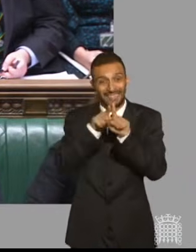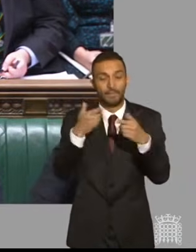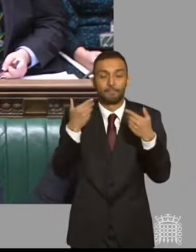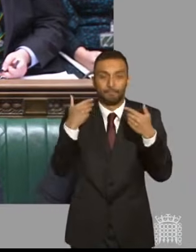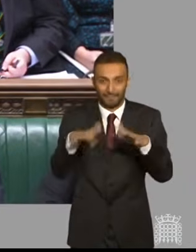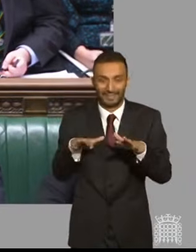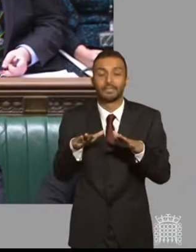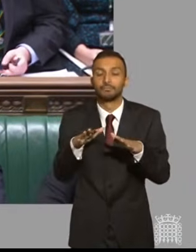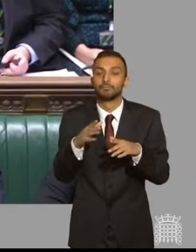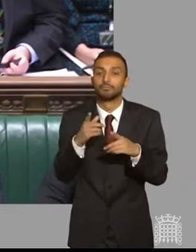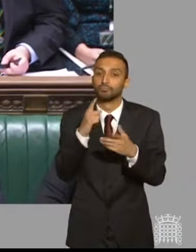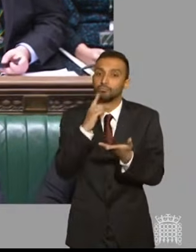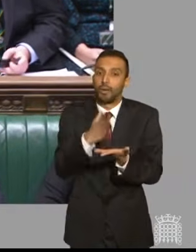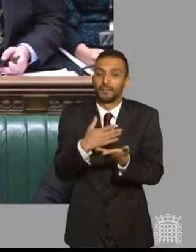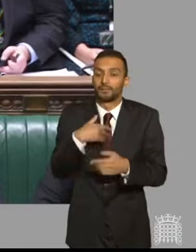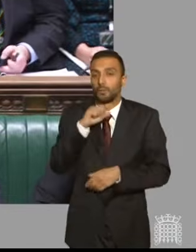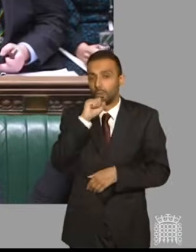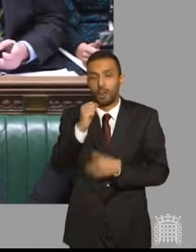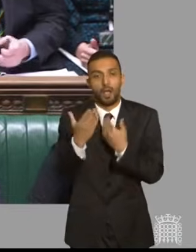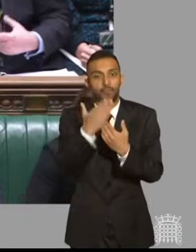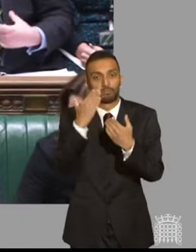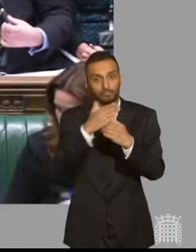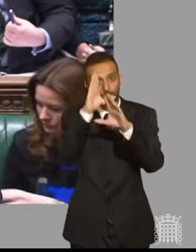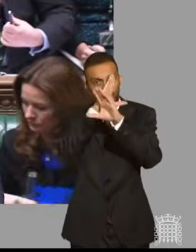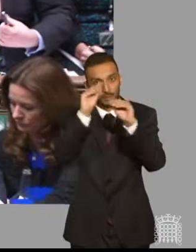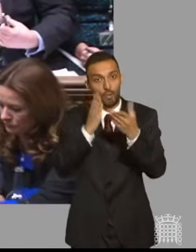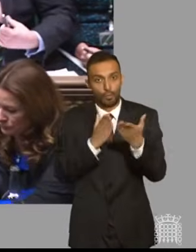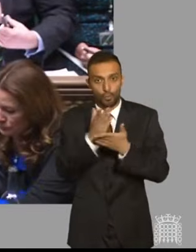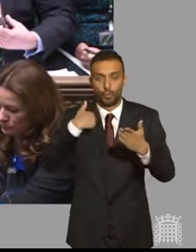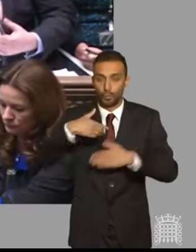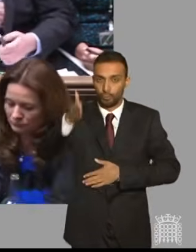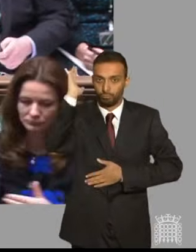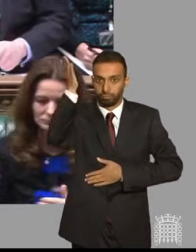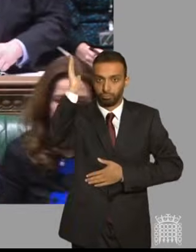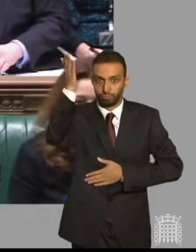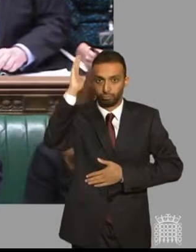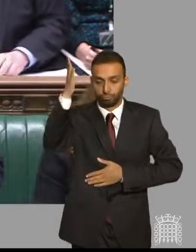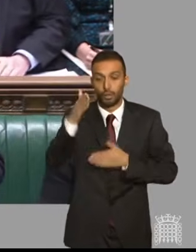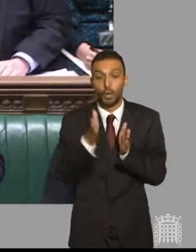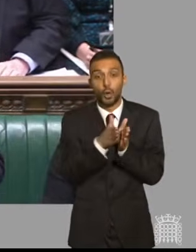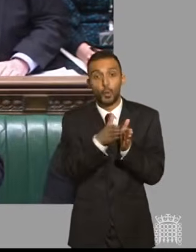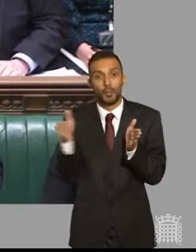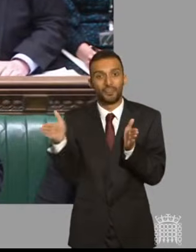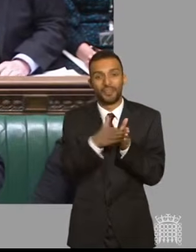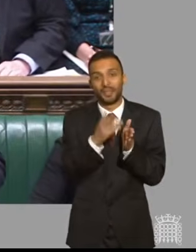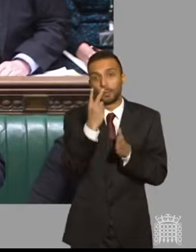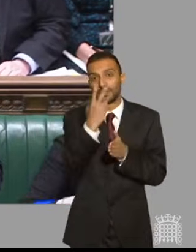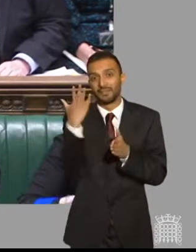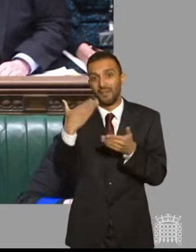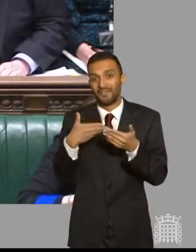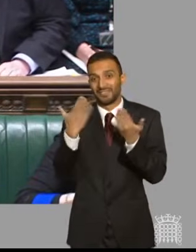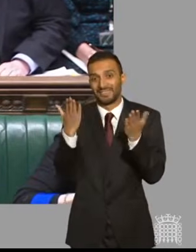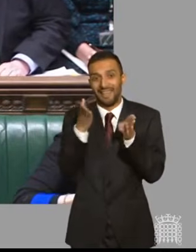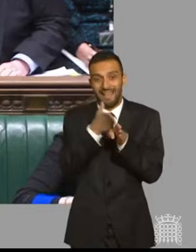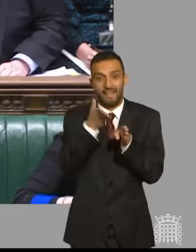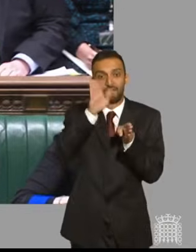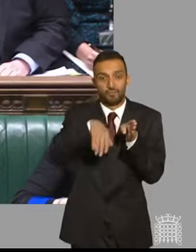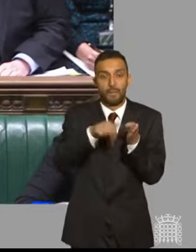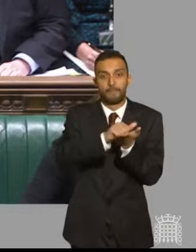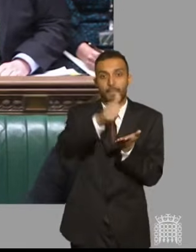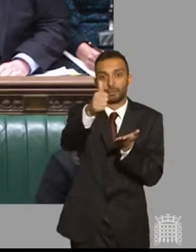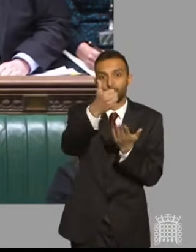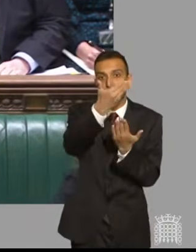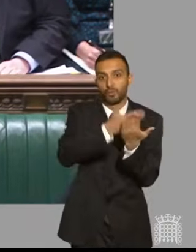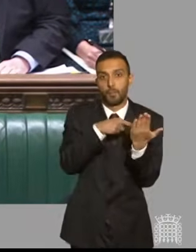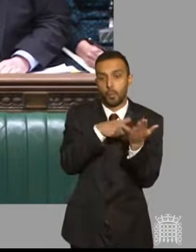25 sitting days of the publication of the final report. But I'll end where I began. This is a deeply awful scandal, and